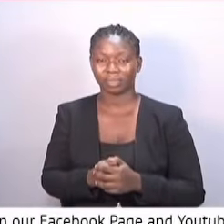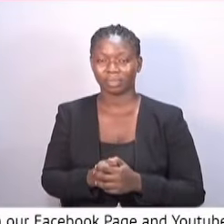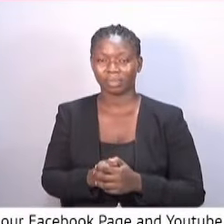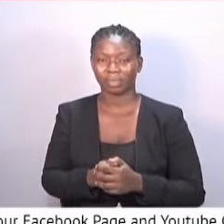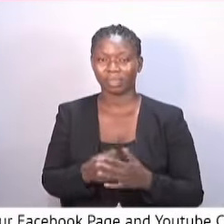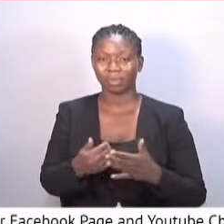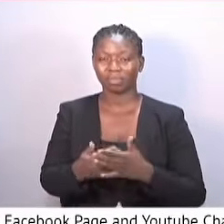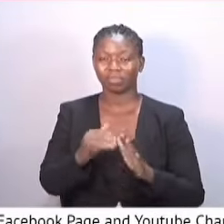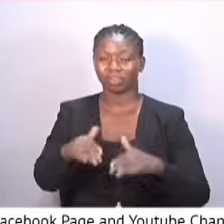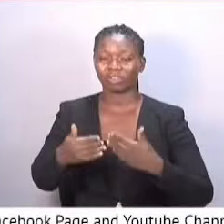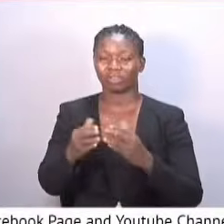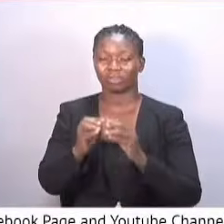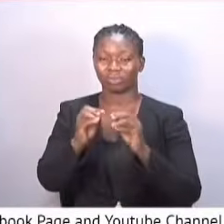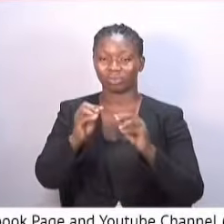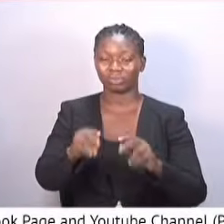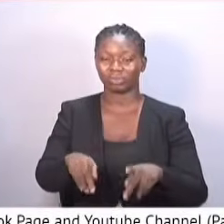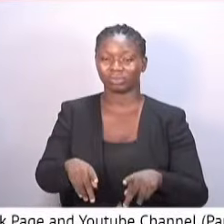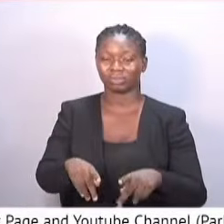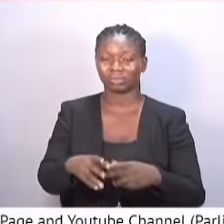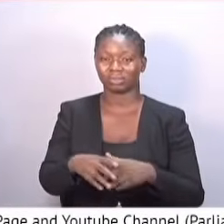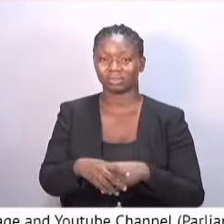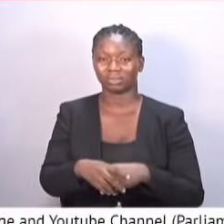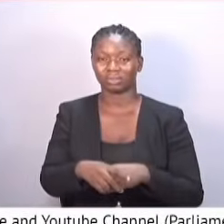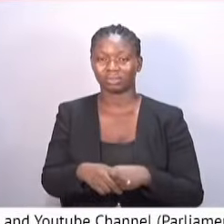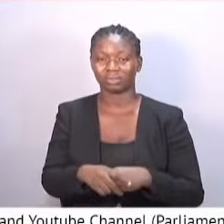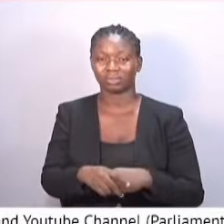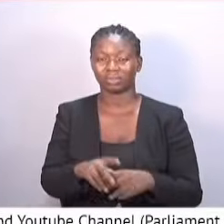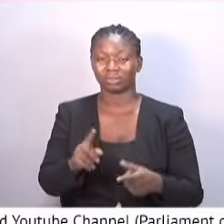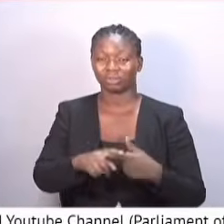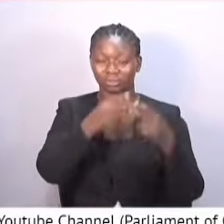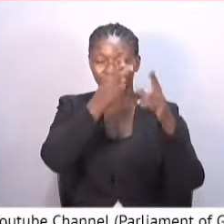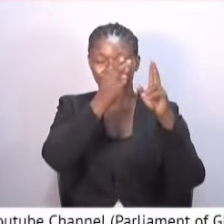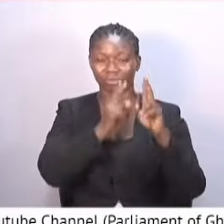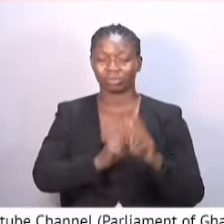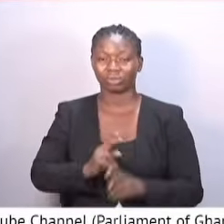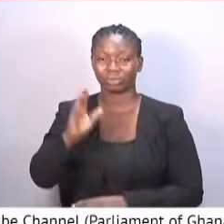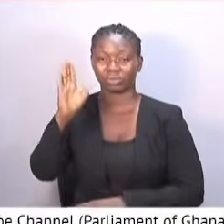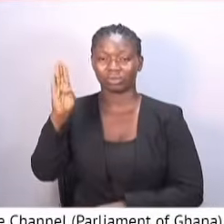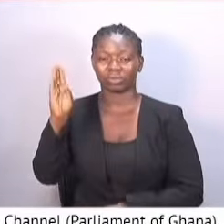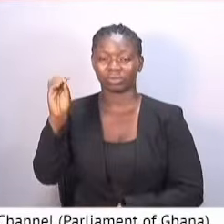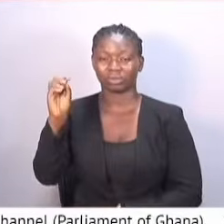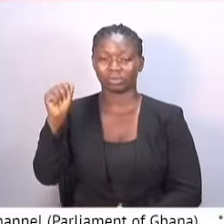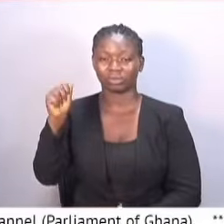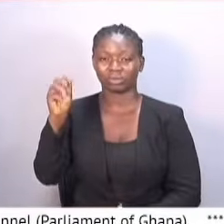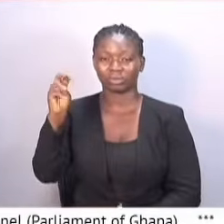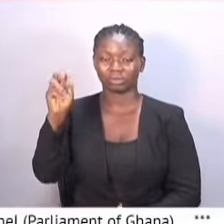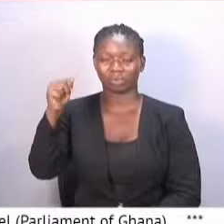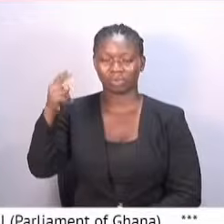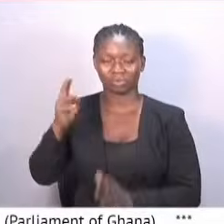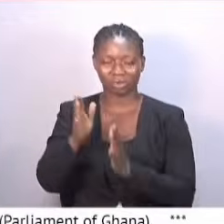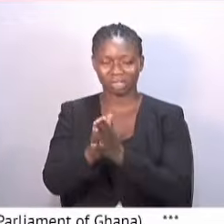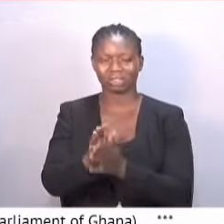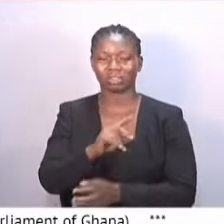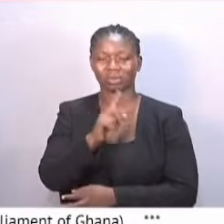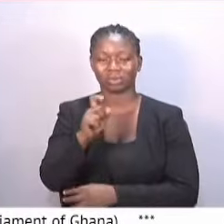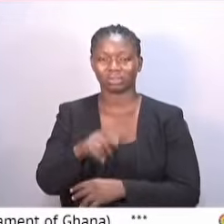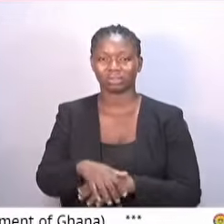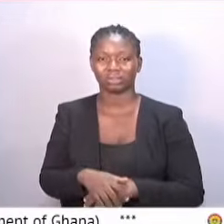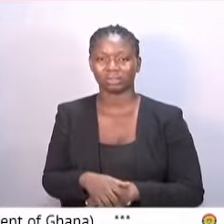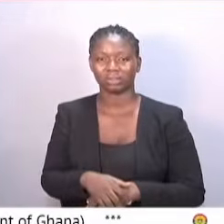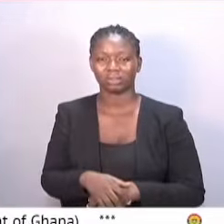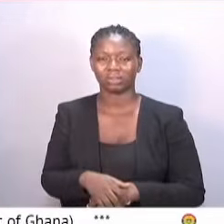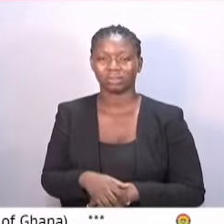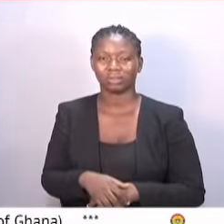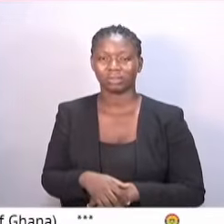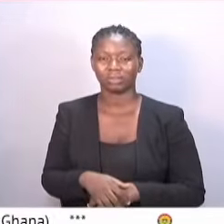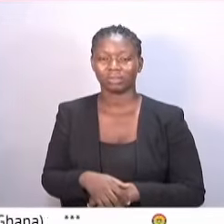even giving the floor to Honorable Buama at your back before he gets to your end.